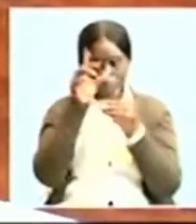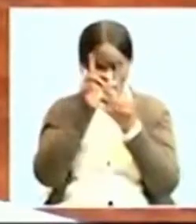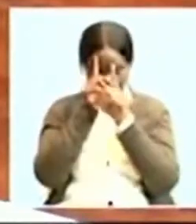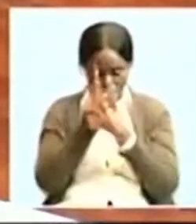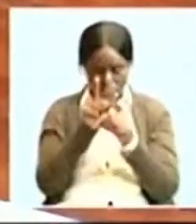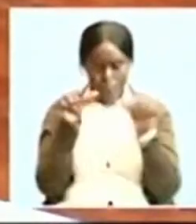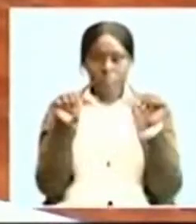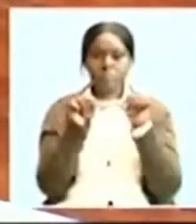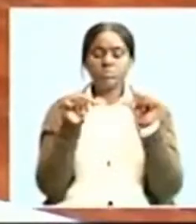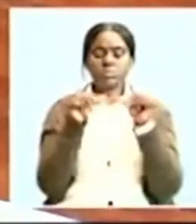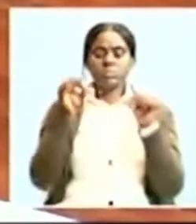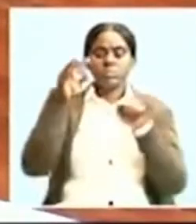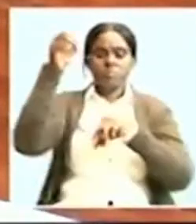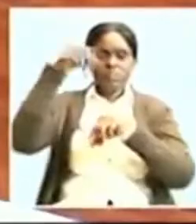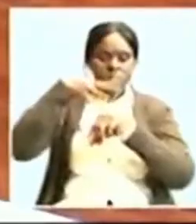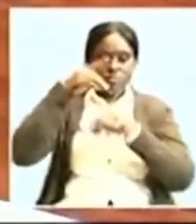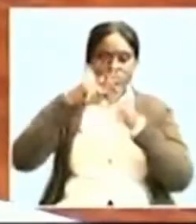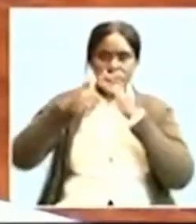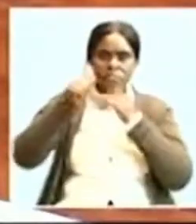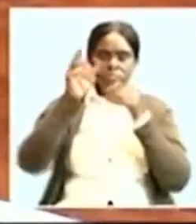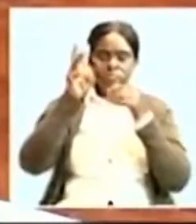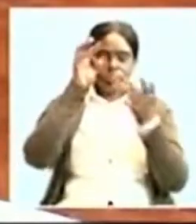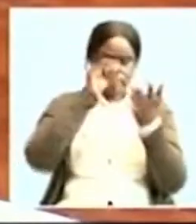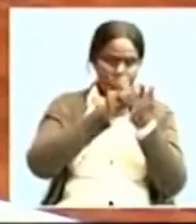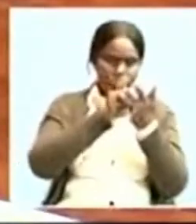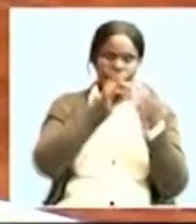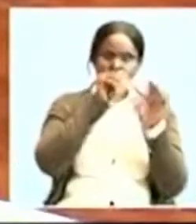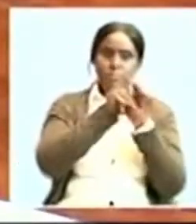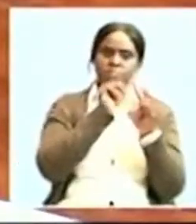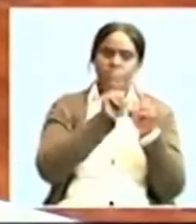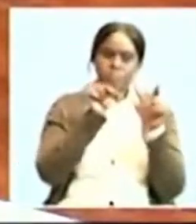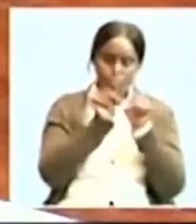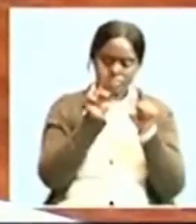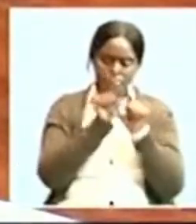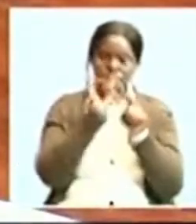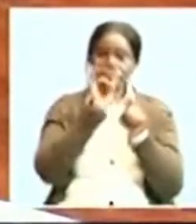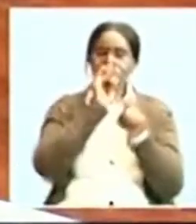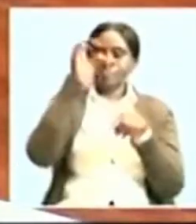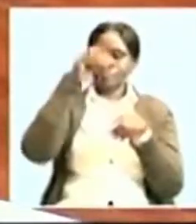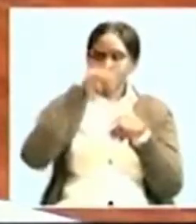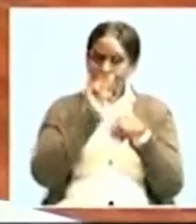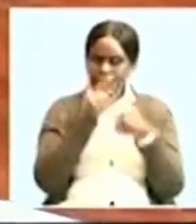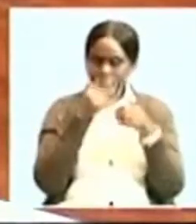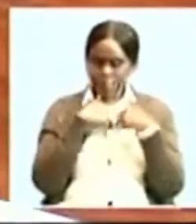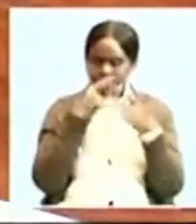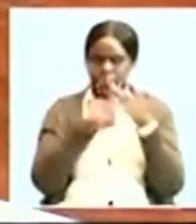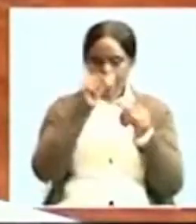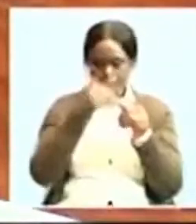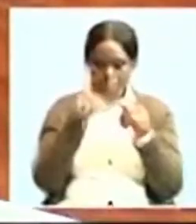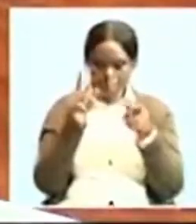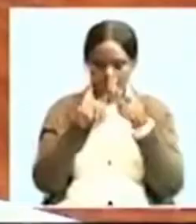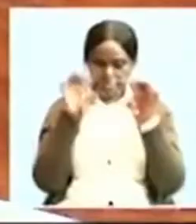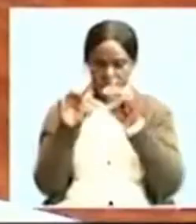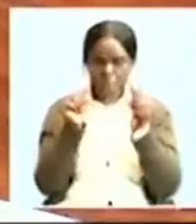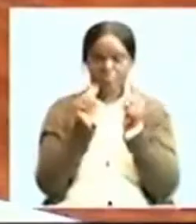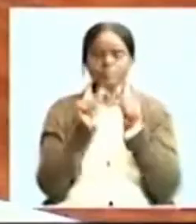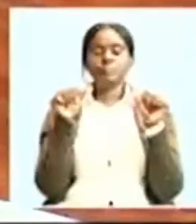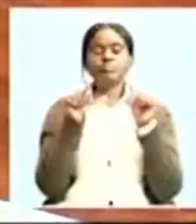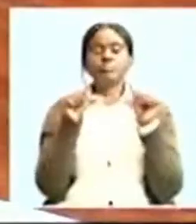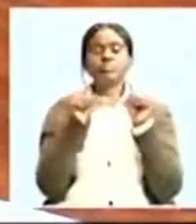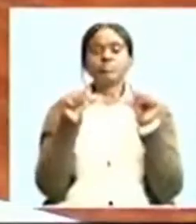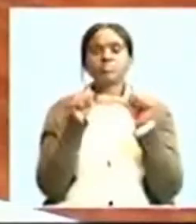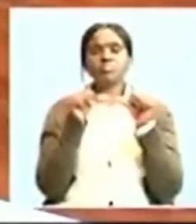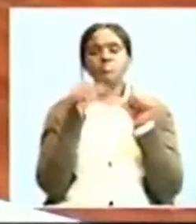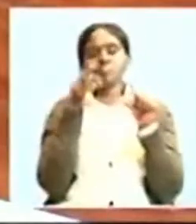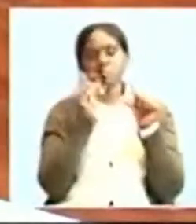determine the size of the solar panels that you're going to put with that. So definitely solar mechanization has everything to do with the size of